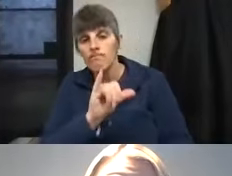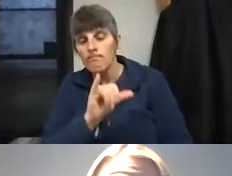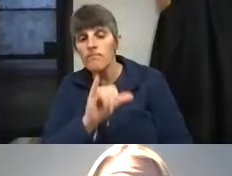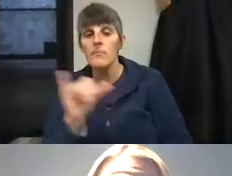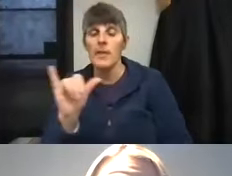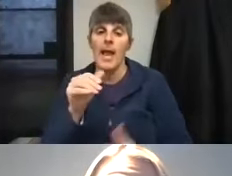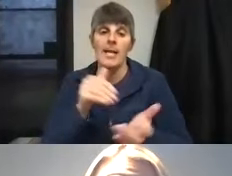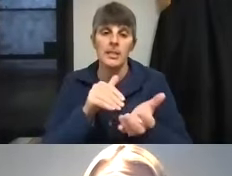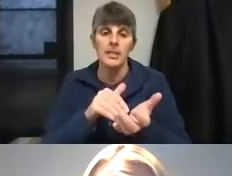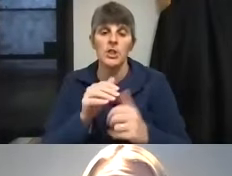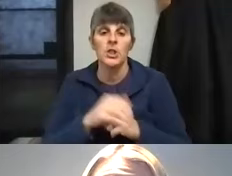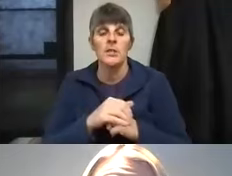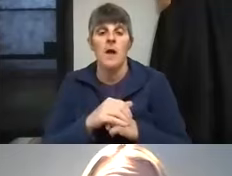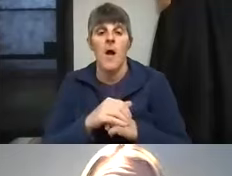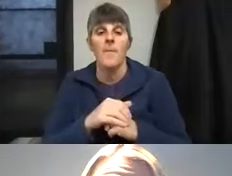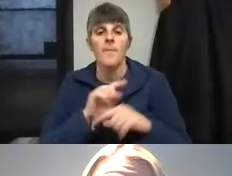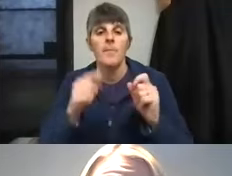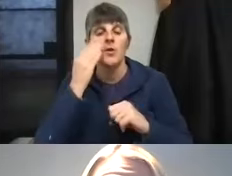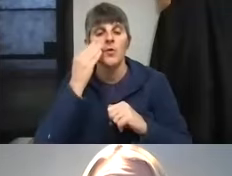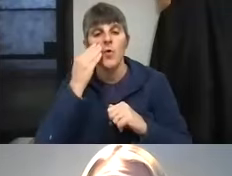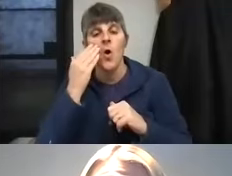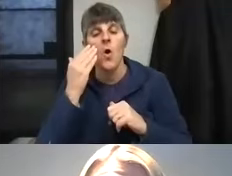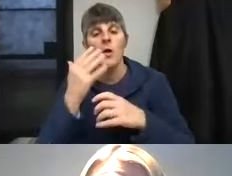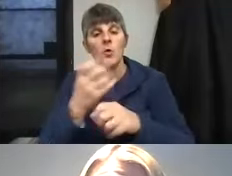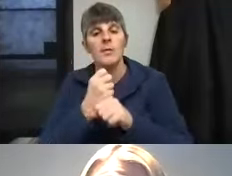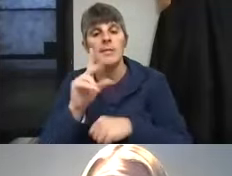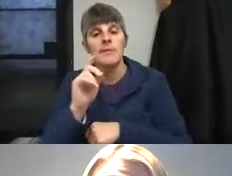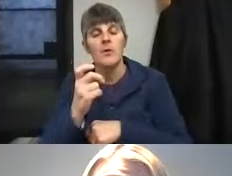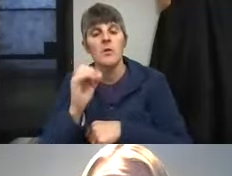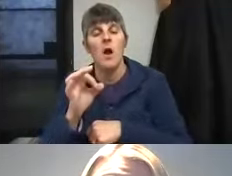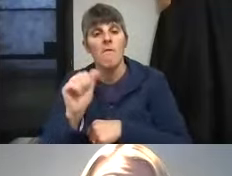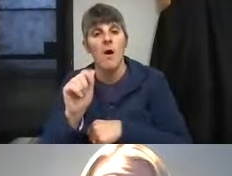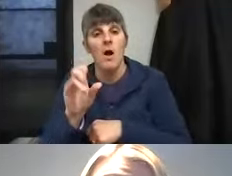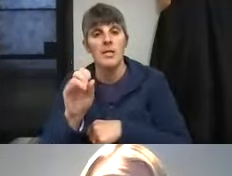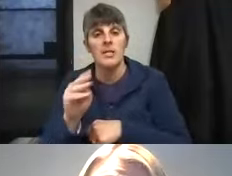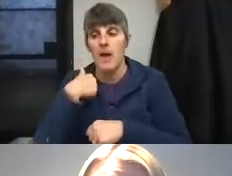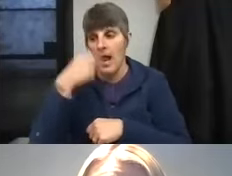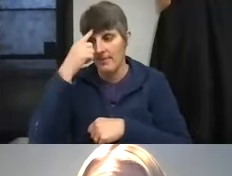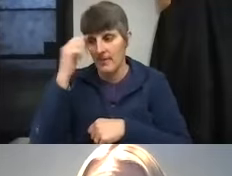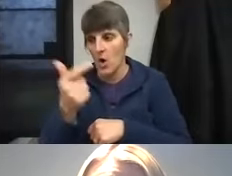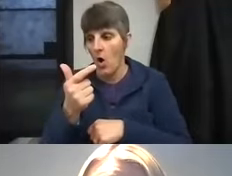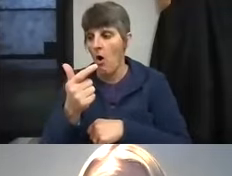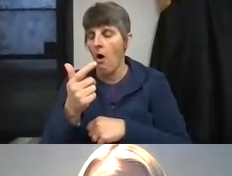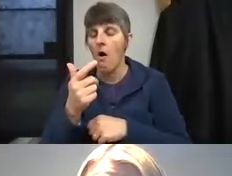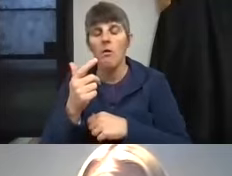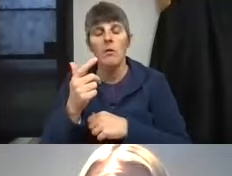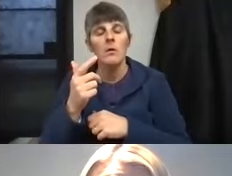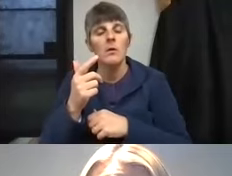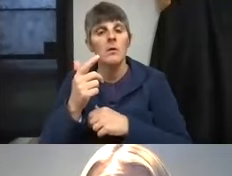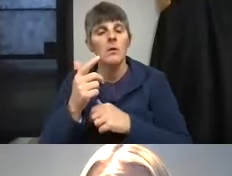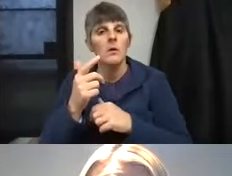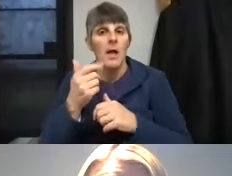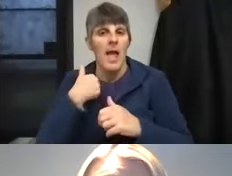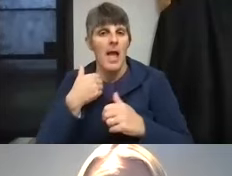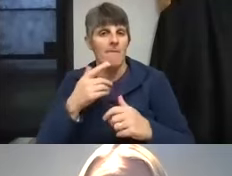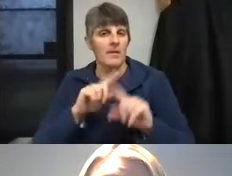clinicians. But, in receiving a diagnosis of autism, I think everybody goes into it in a different